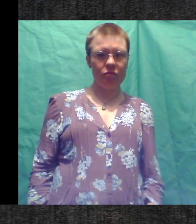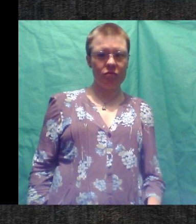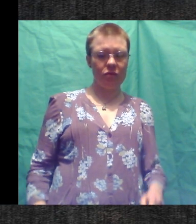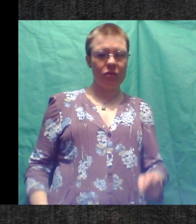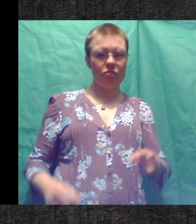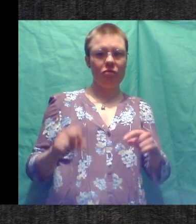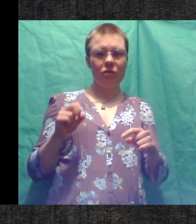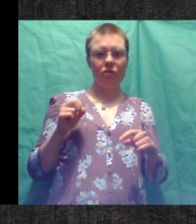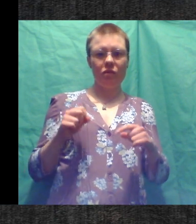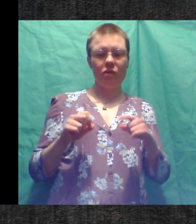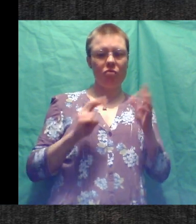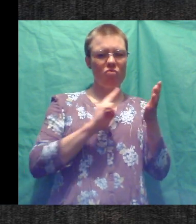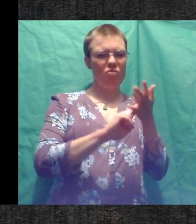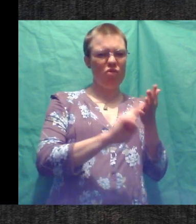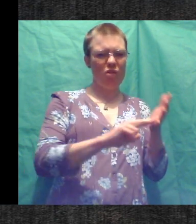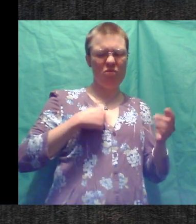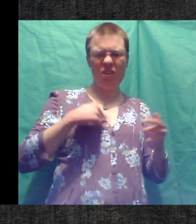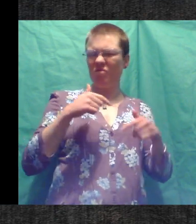Naomi!